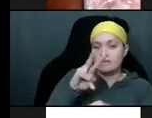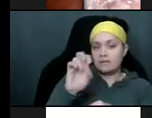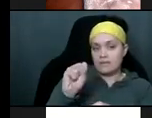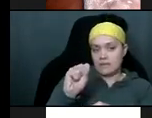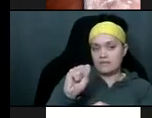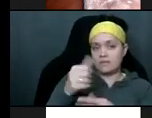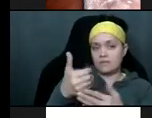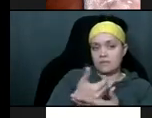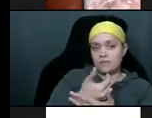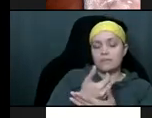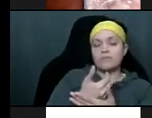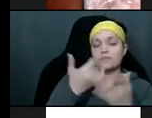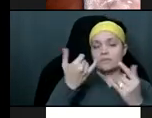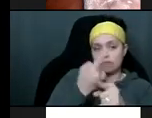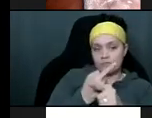Indonesia.